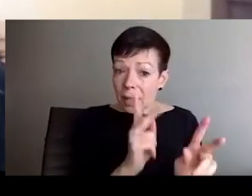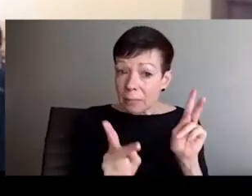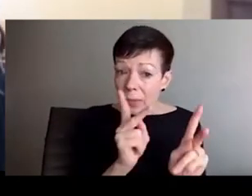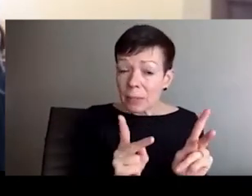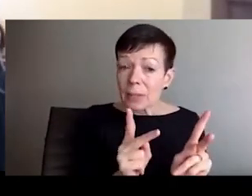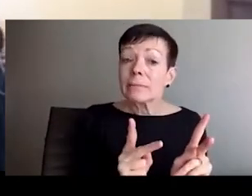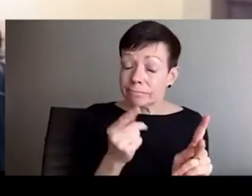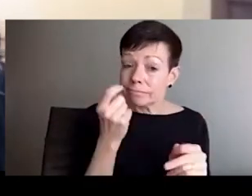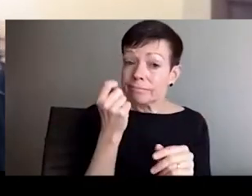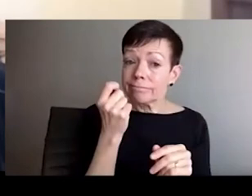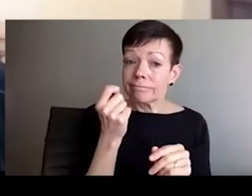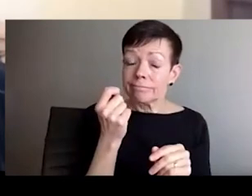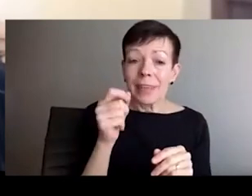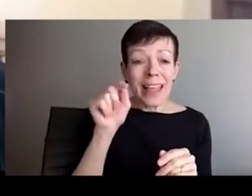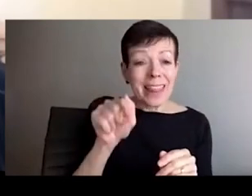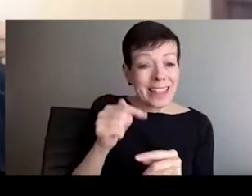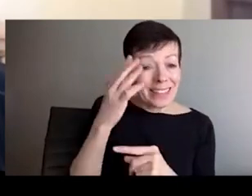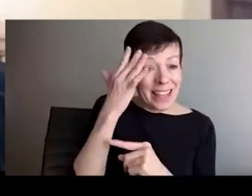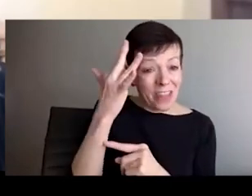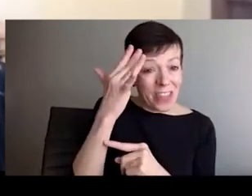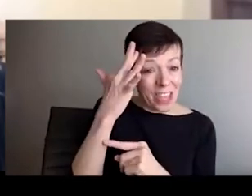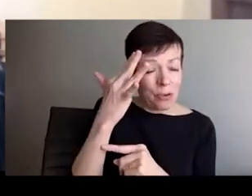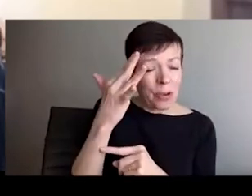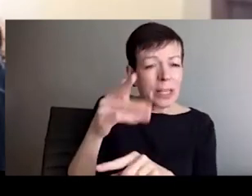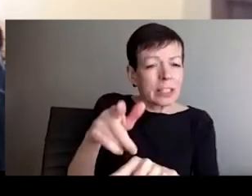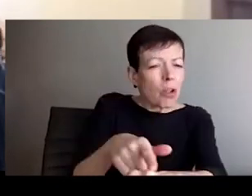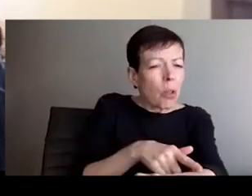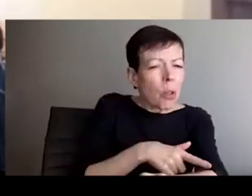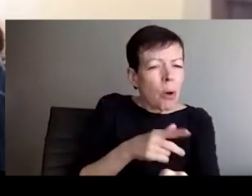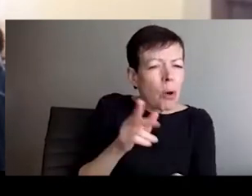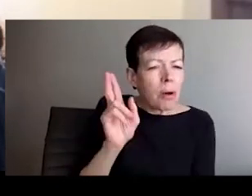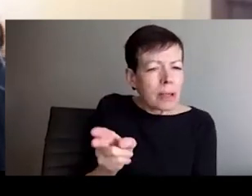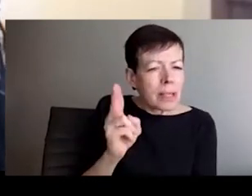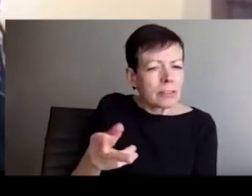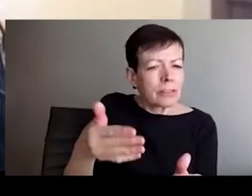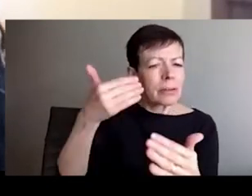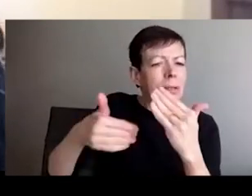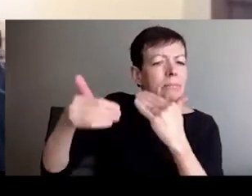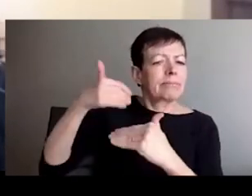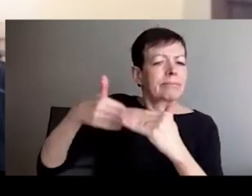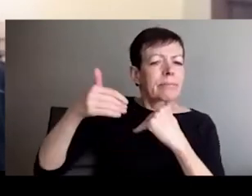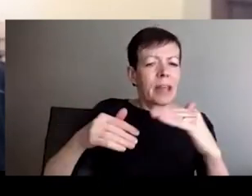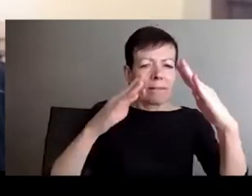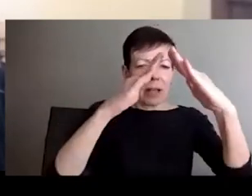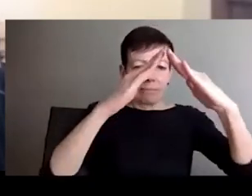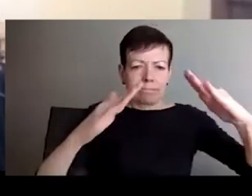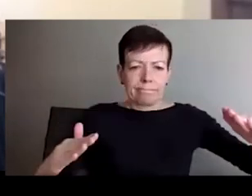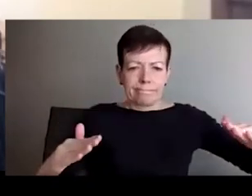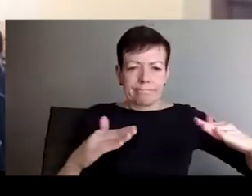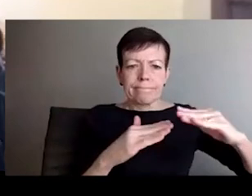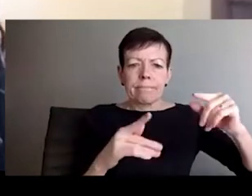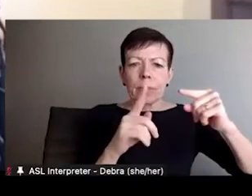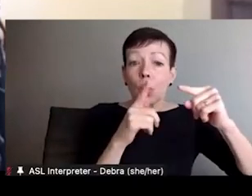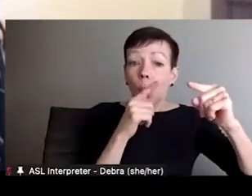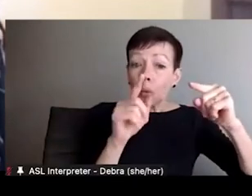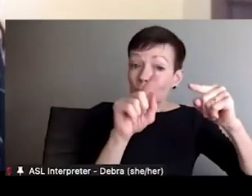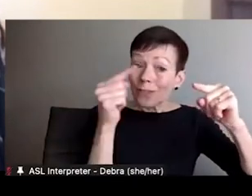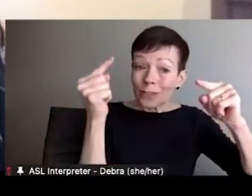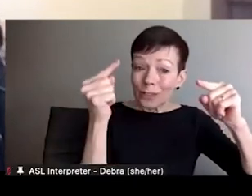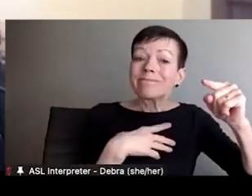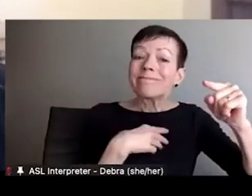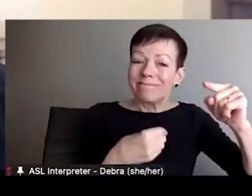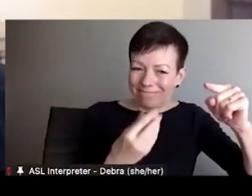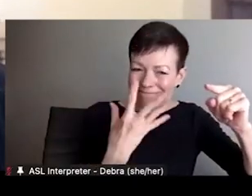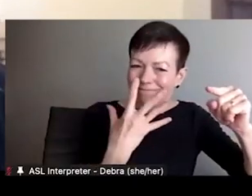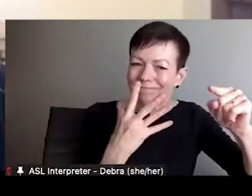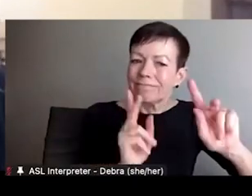times Caucasian, right? So that's the term Caucasian is one that was created by Johann Blumenbach. And so situated white people at the